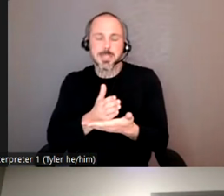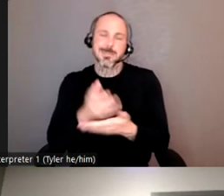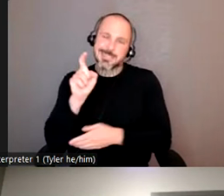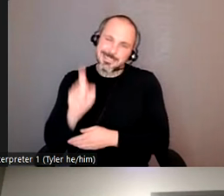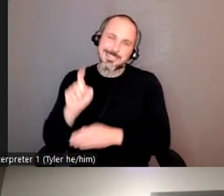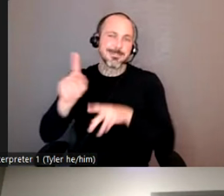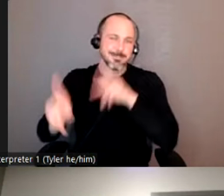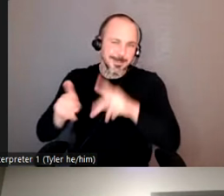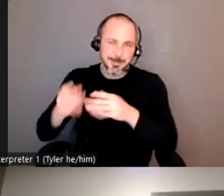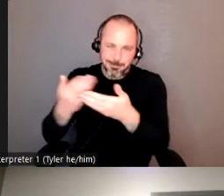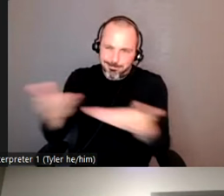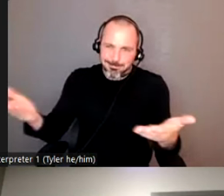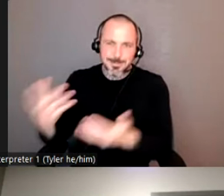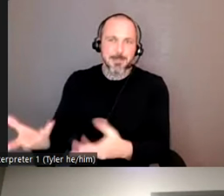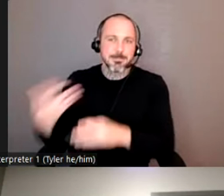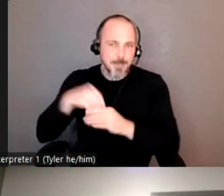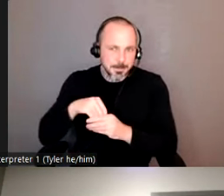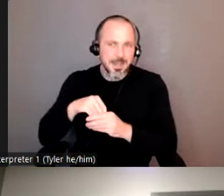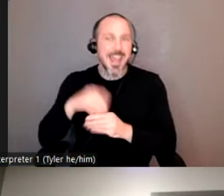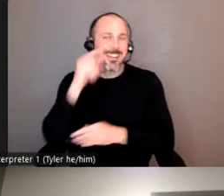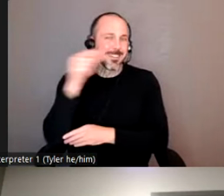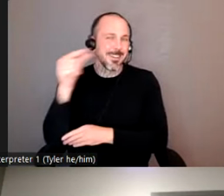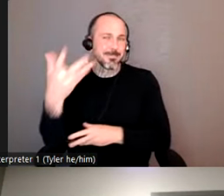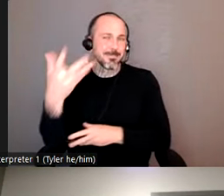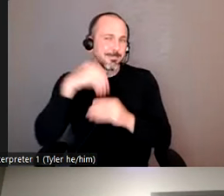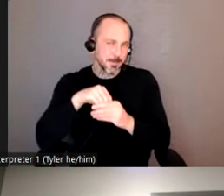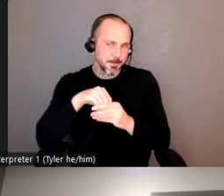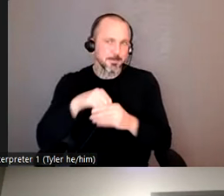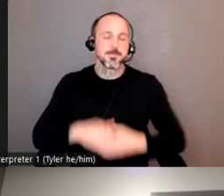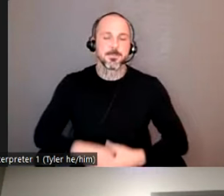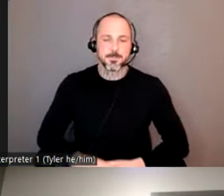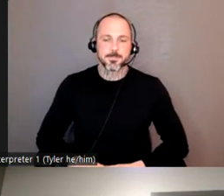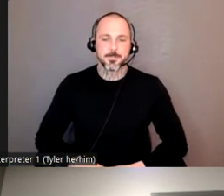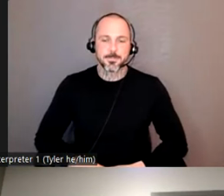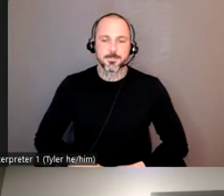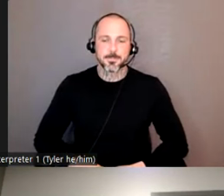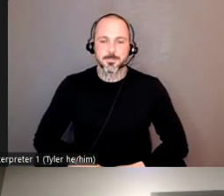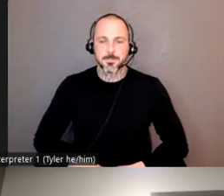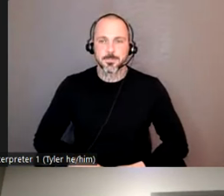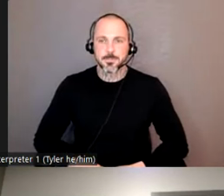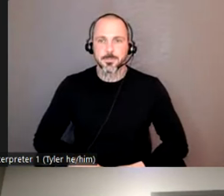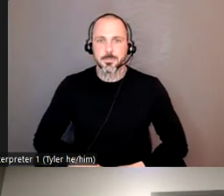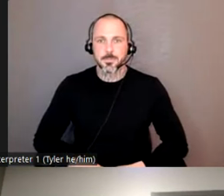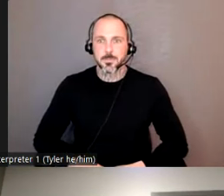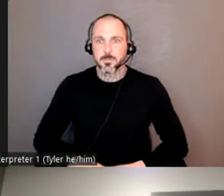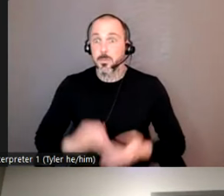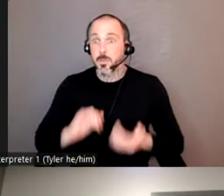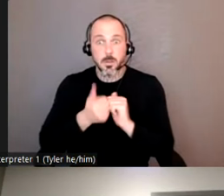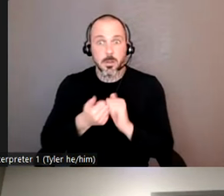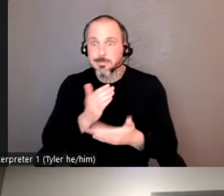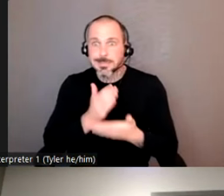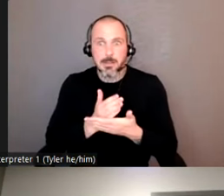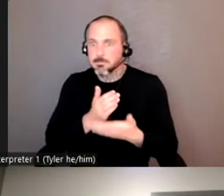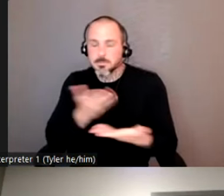folks and government. So really, we try and combat fraud through fraud prevention. And so today is a great